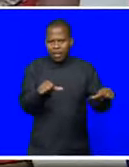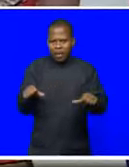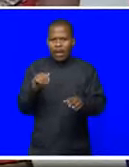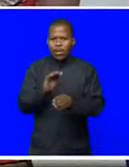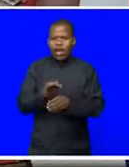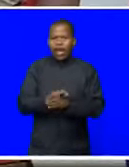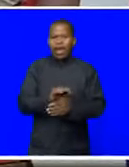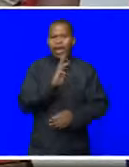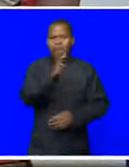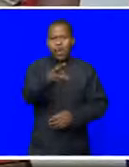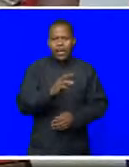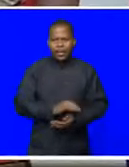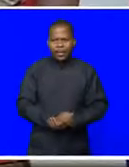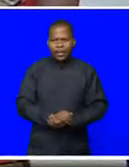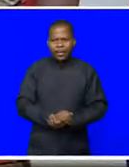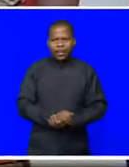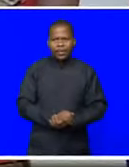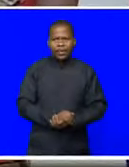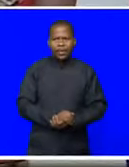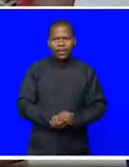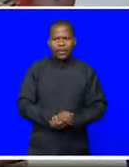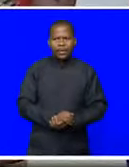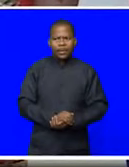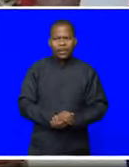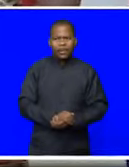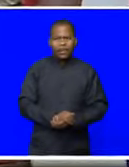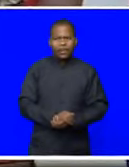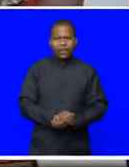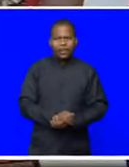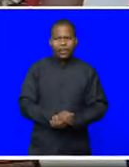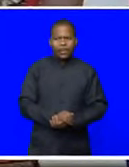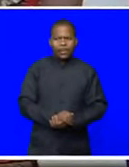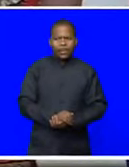Ghana and the Kingdom of Eswatini will flourish